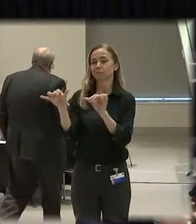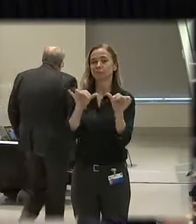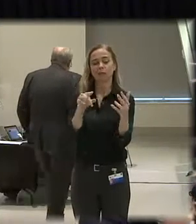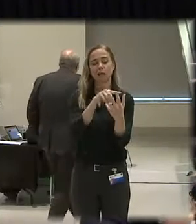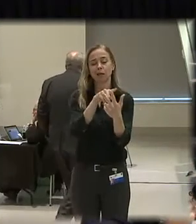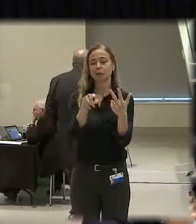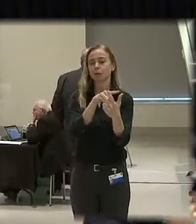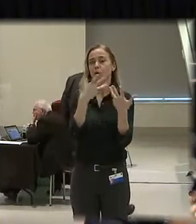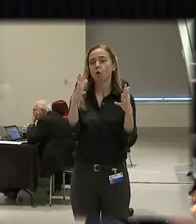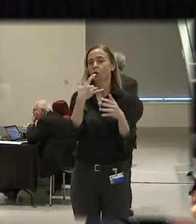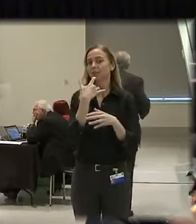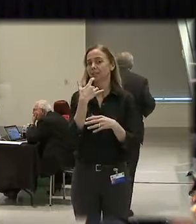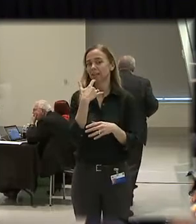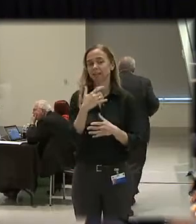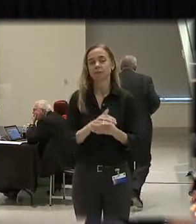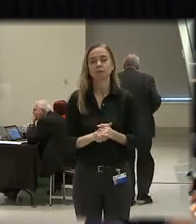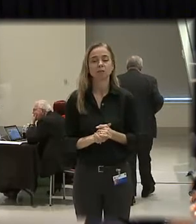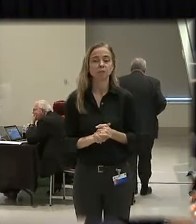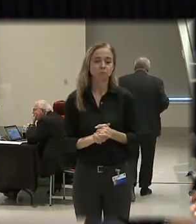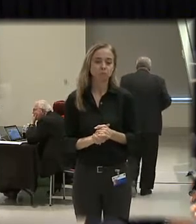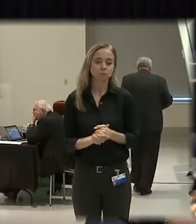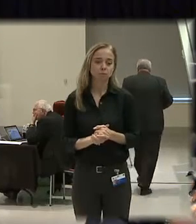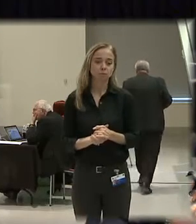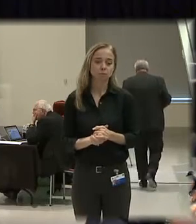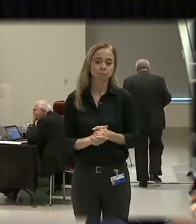other panelists have said. But